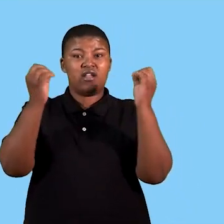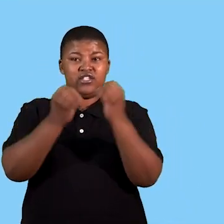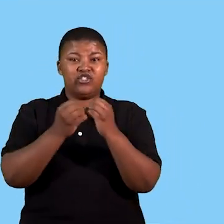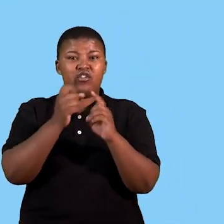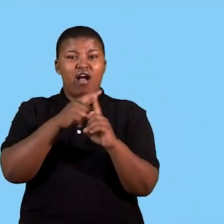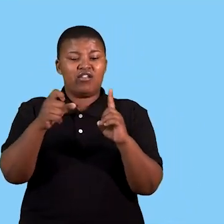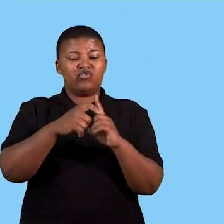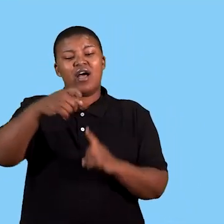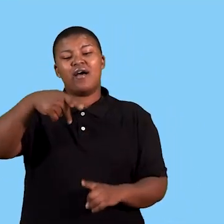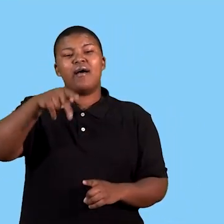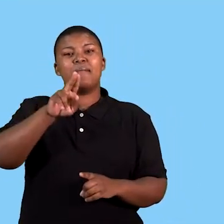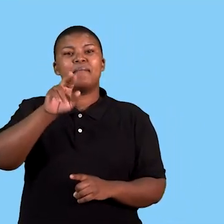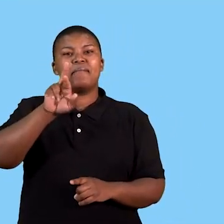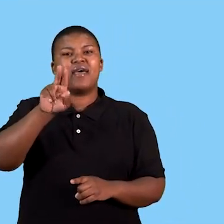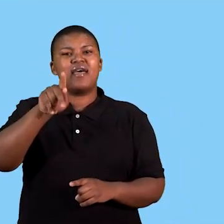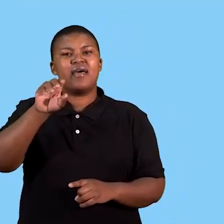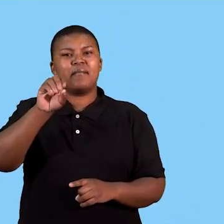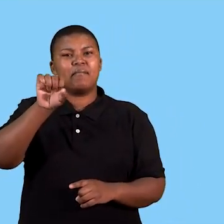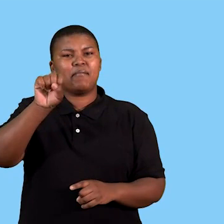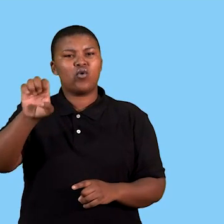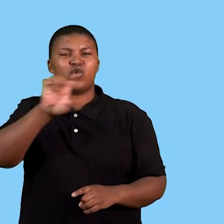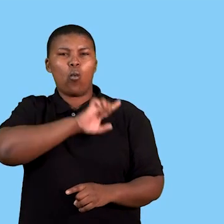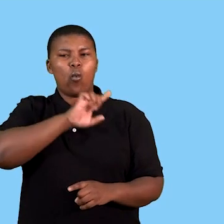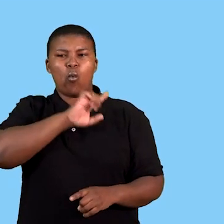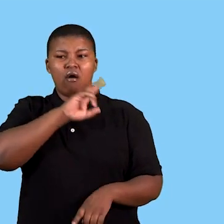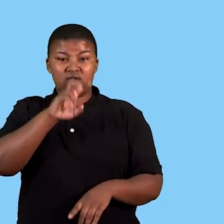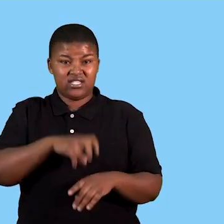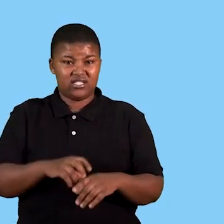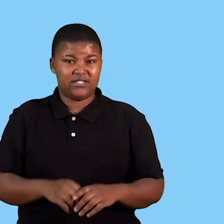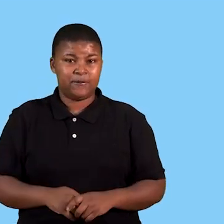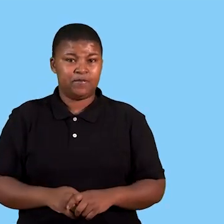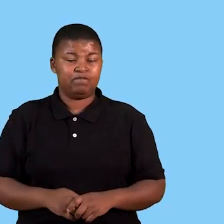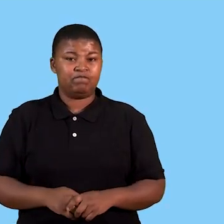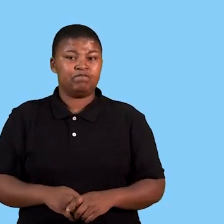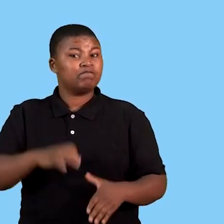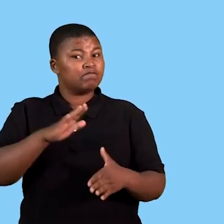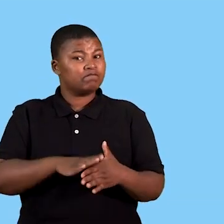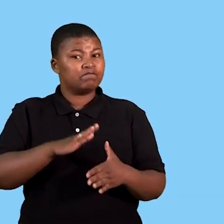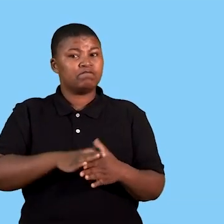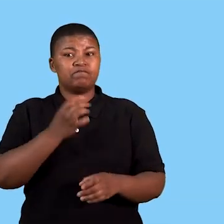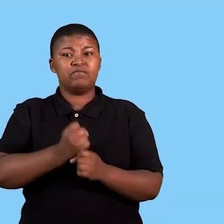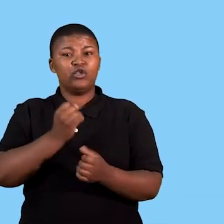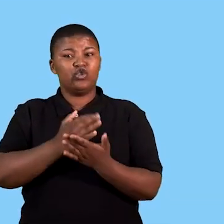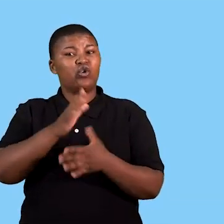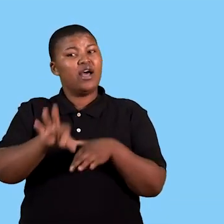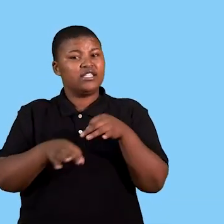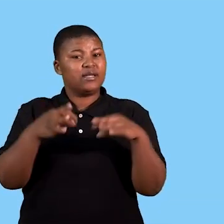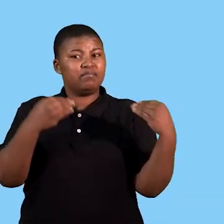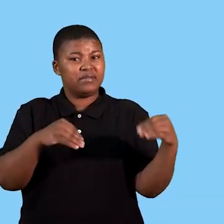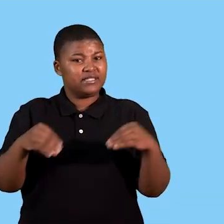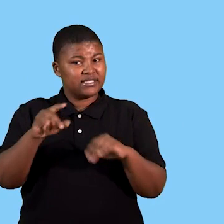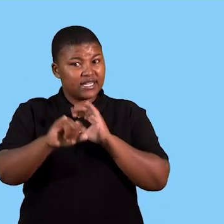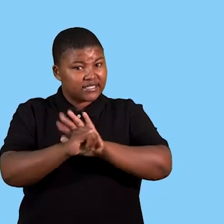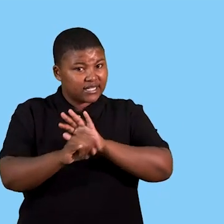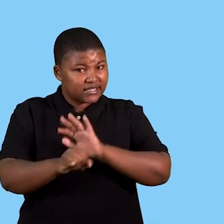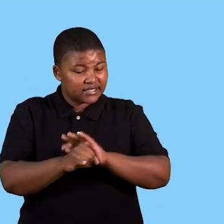states that, why do we need it? And this is our answer we will give. The purpose is to define the